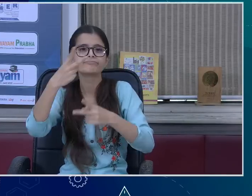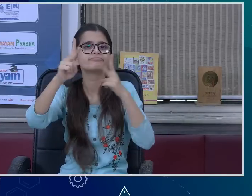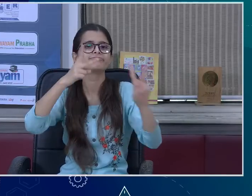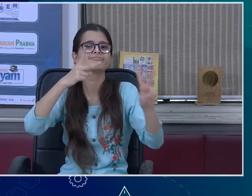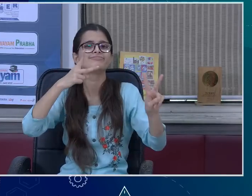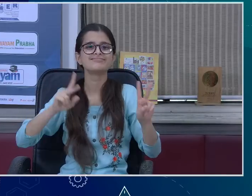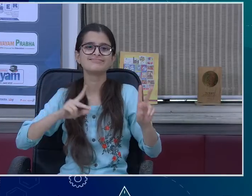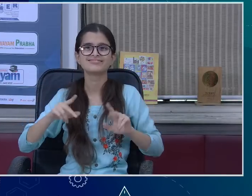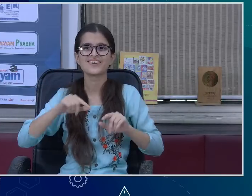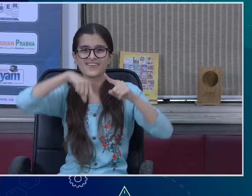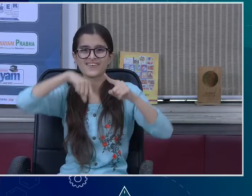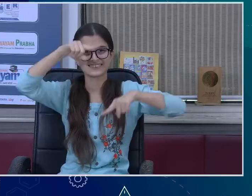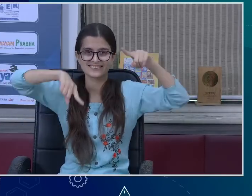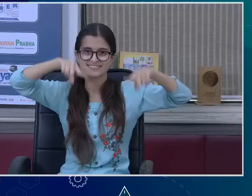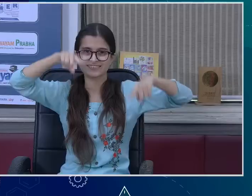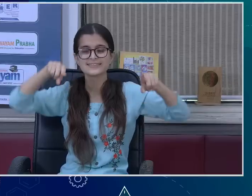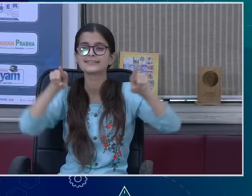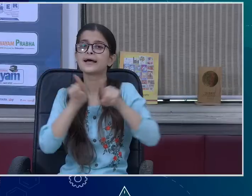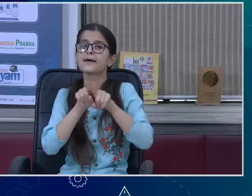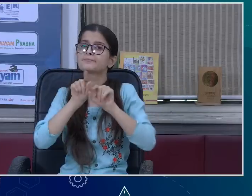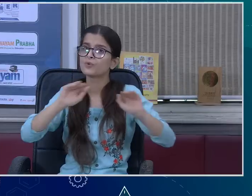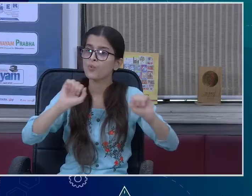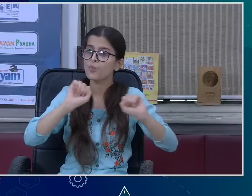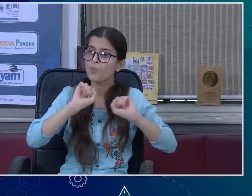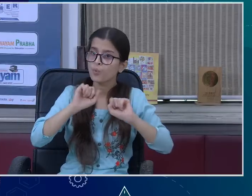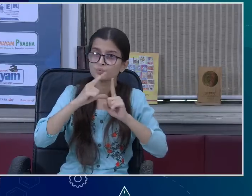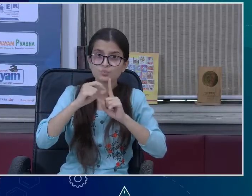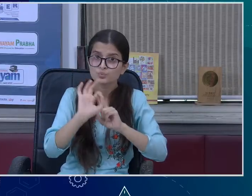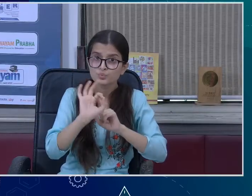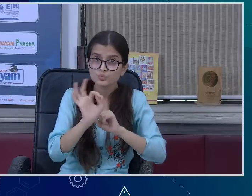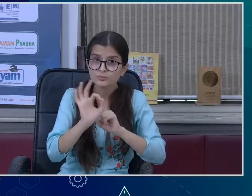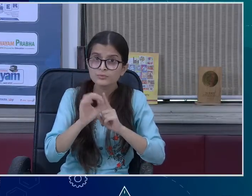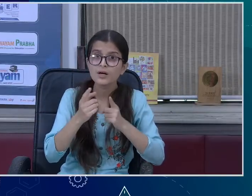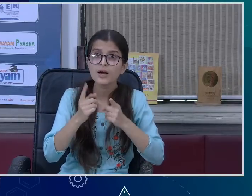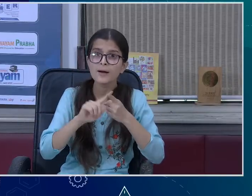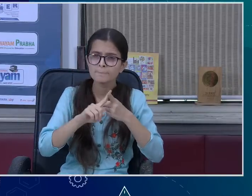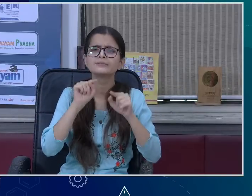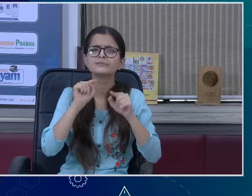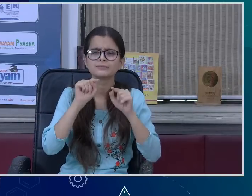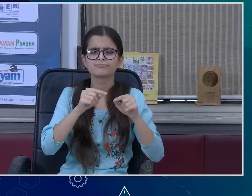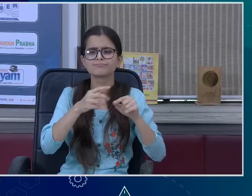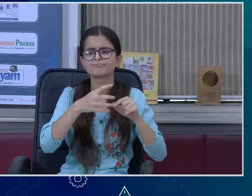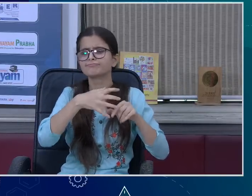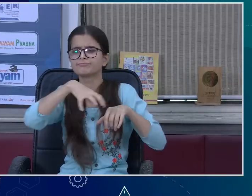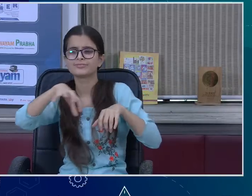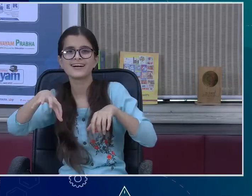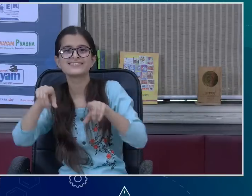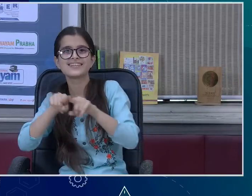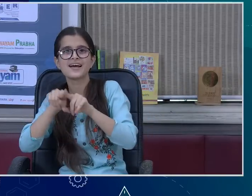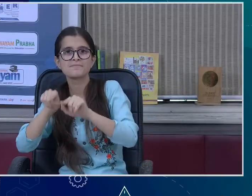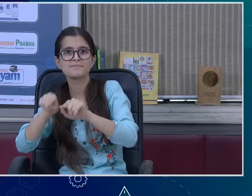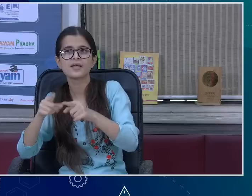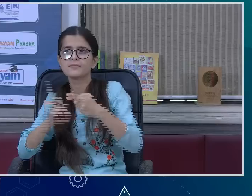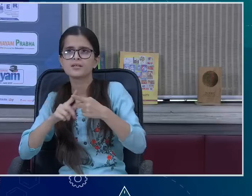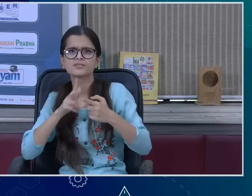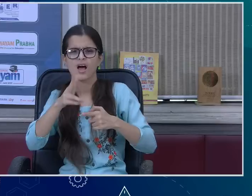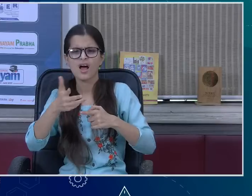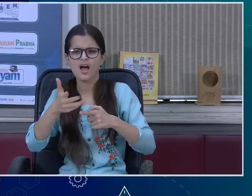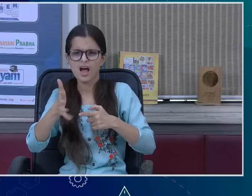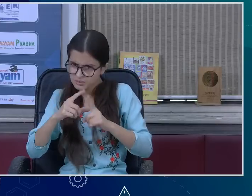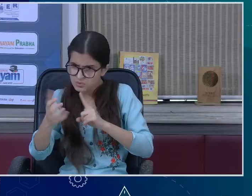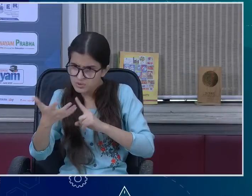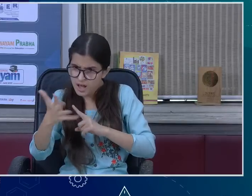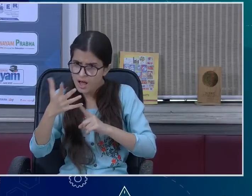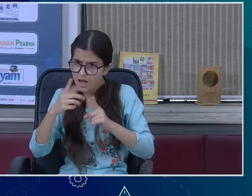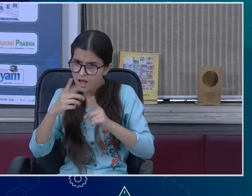do so. So if you are able to help the child, and rather than break the child's morale by saying that you're not able to do